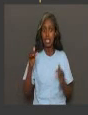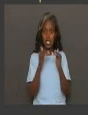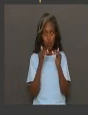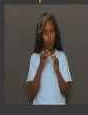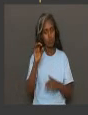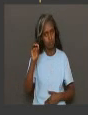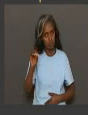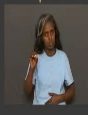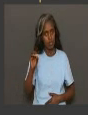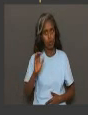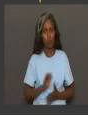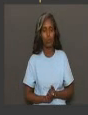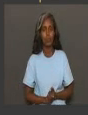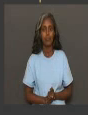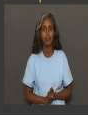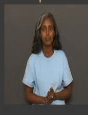to 0.